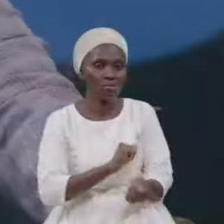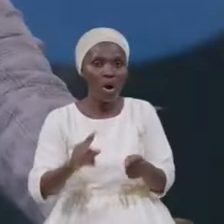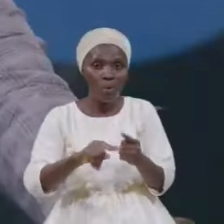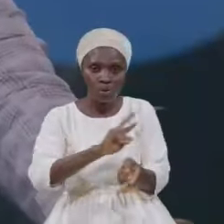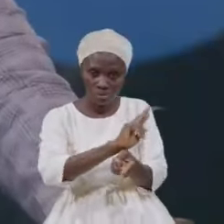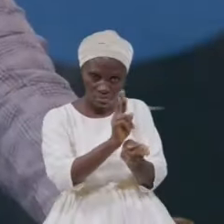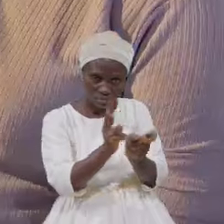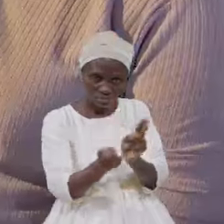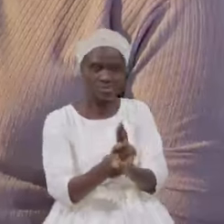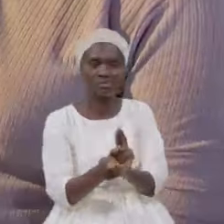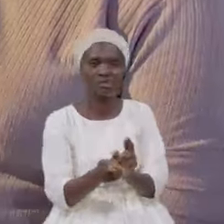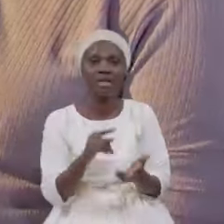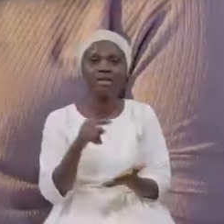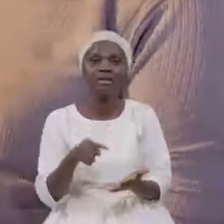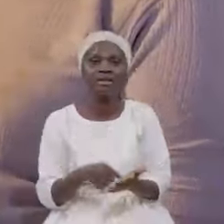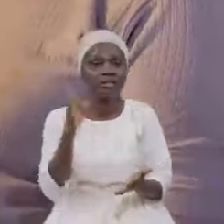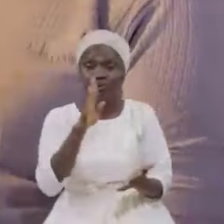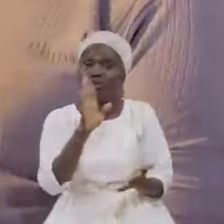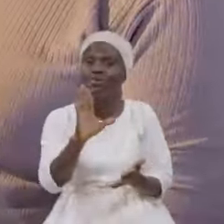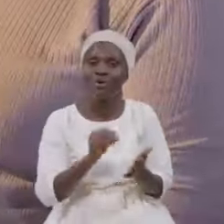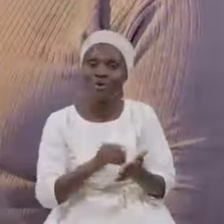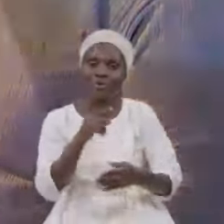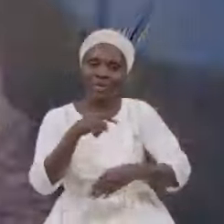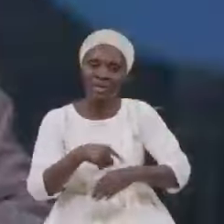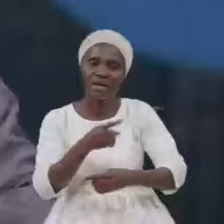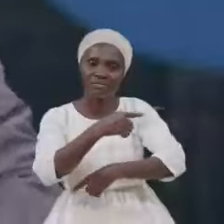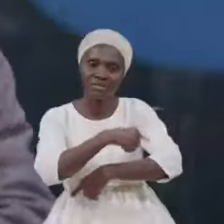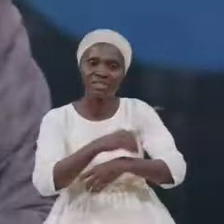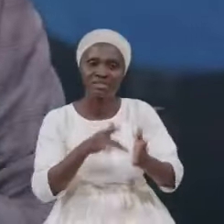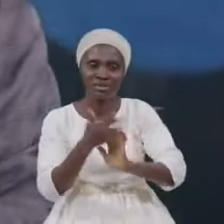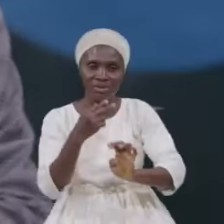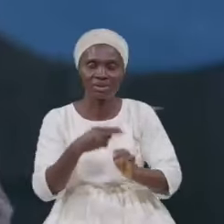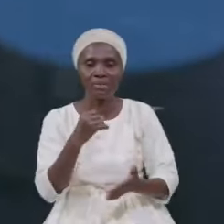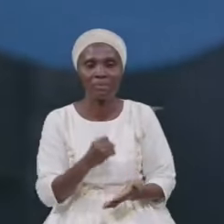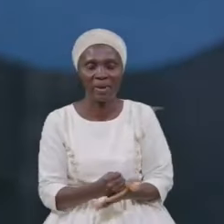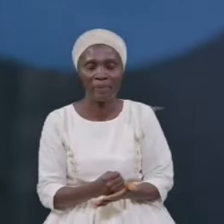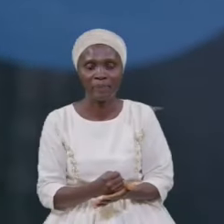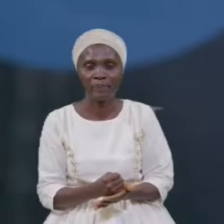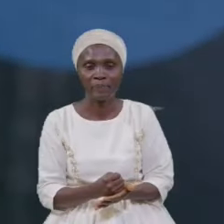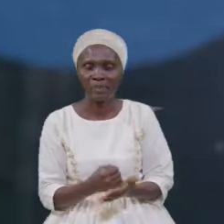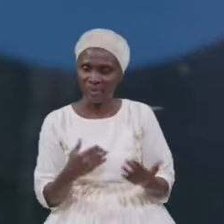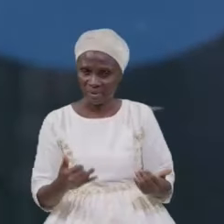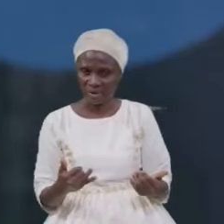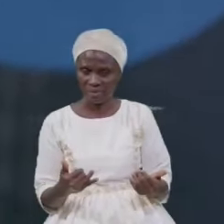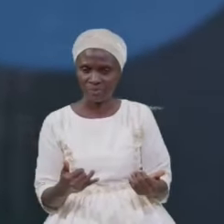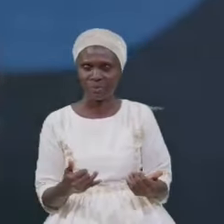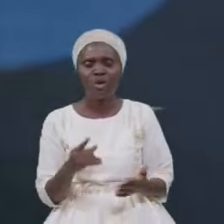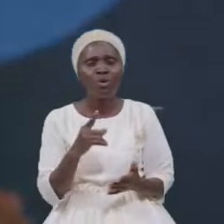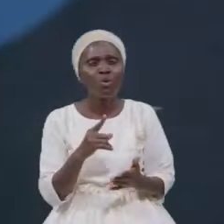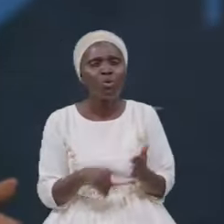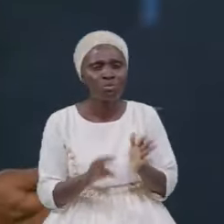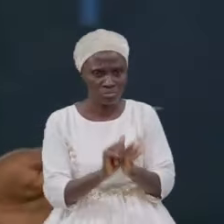in Jesus' name. What if, somebody, a religious man,